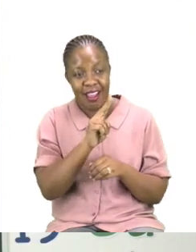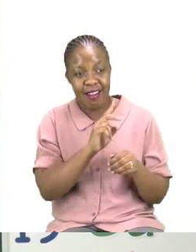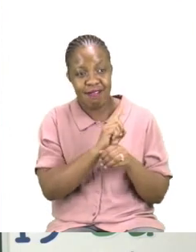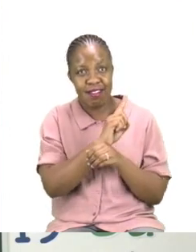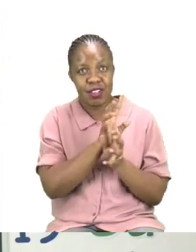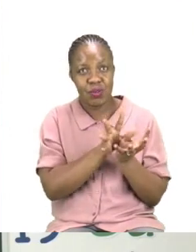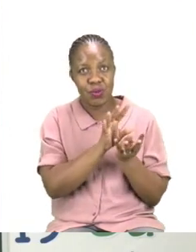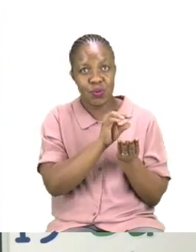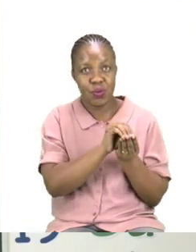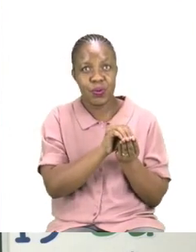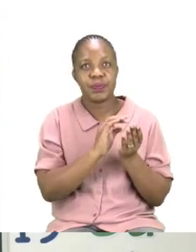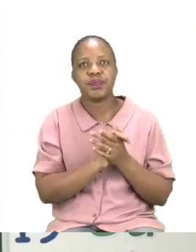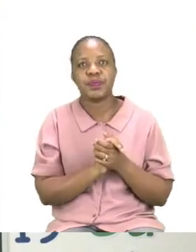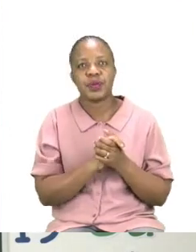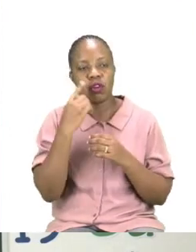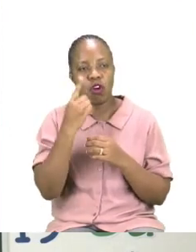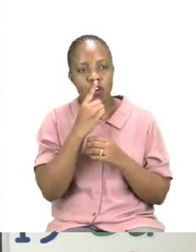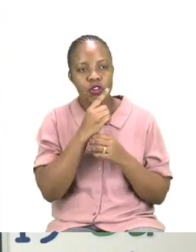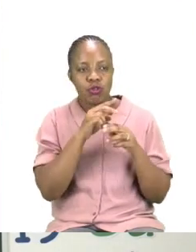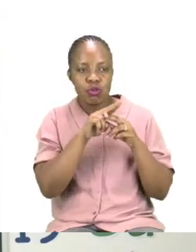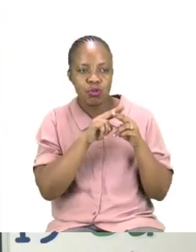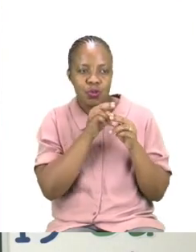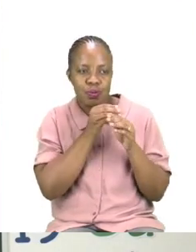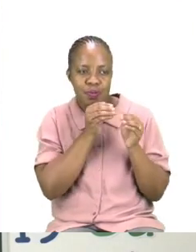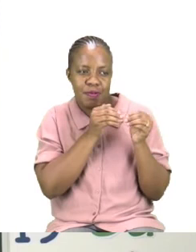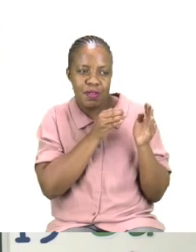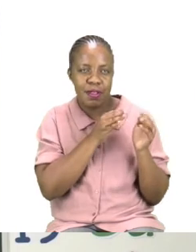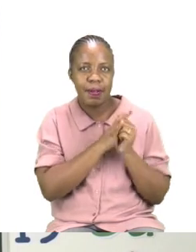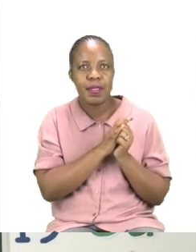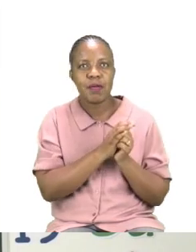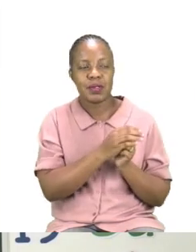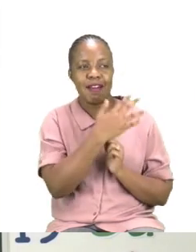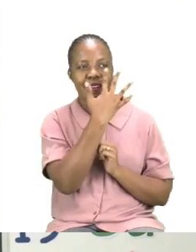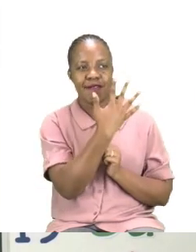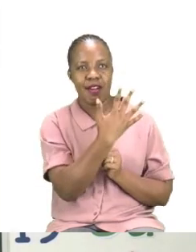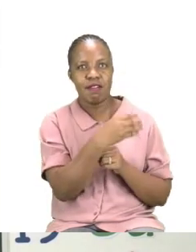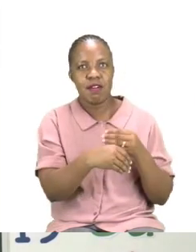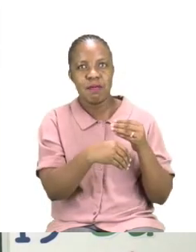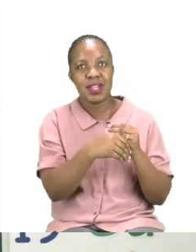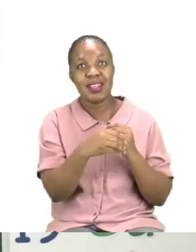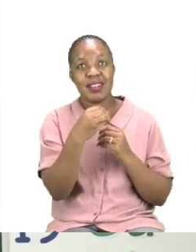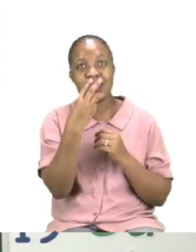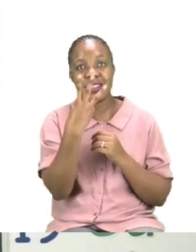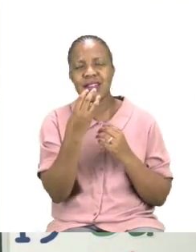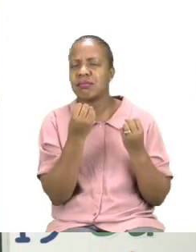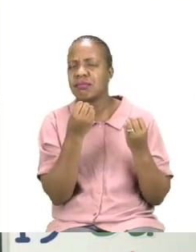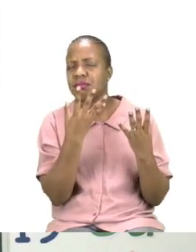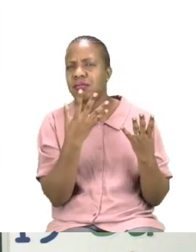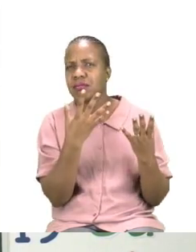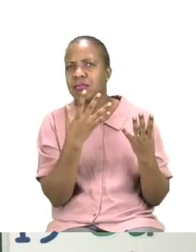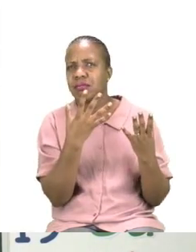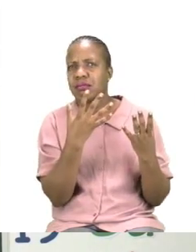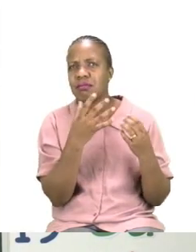beginning of our tens, which is 5 plus 3. So 5 plus 3, boys and girls,